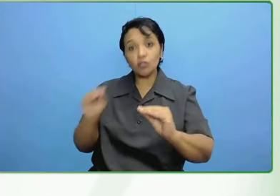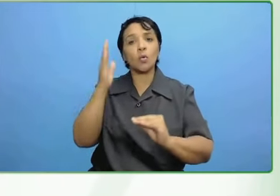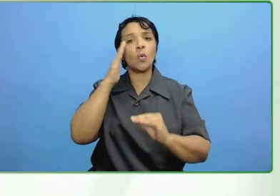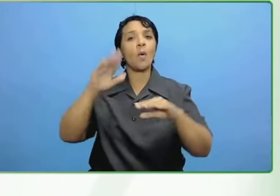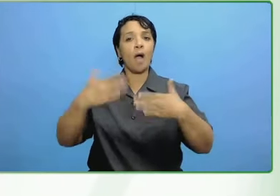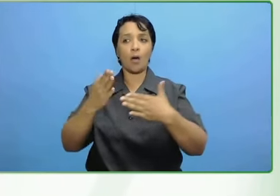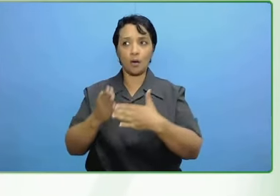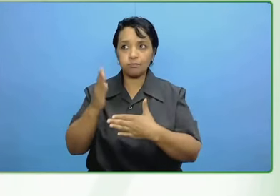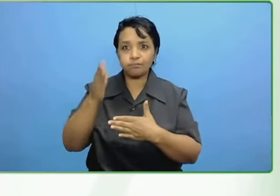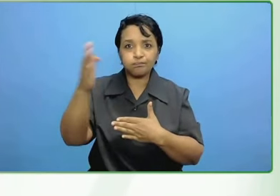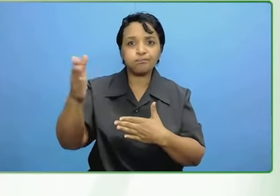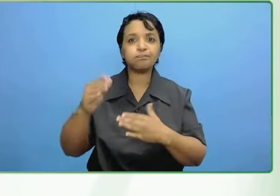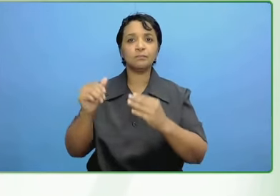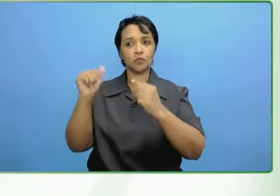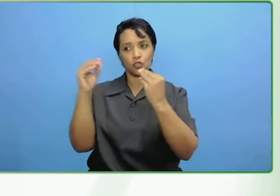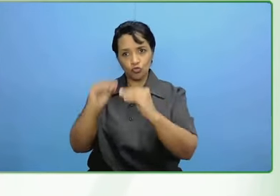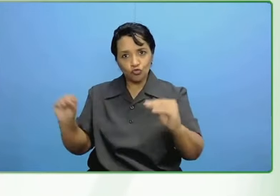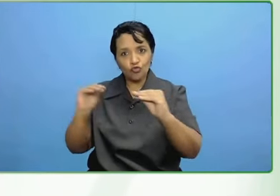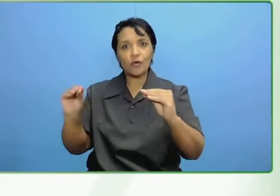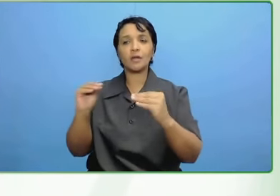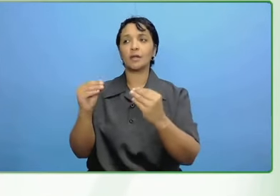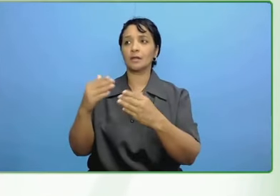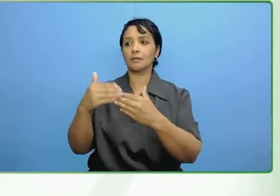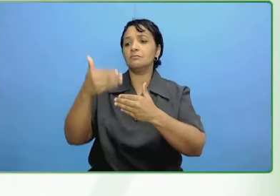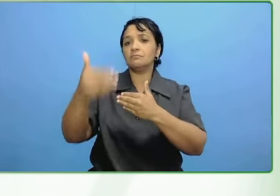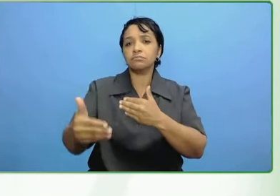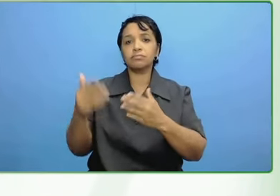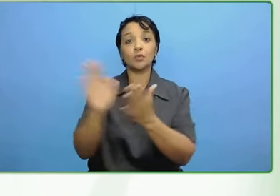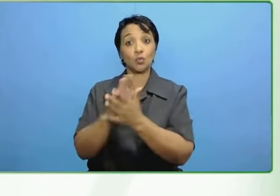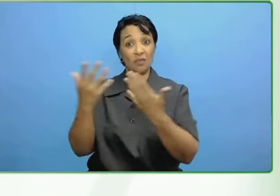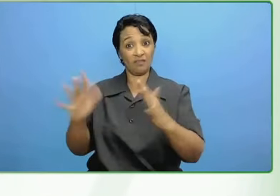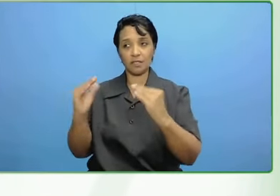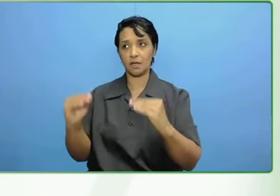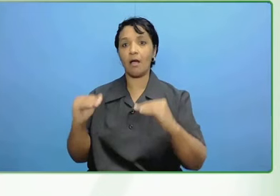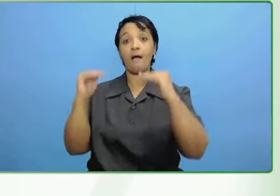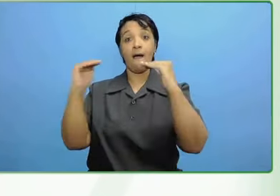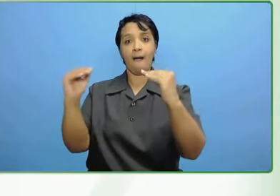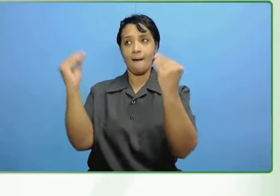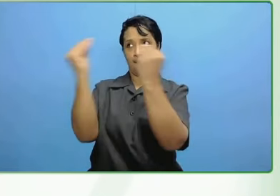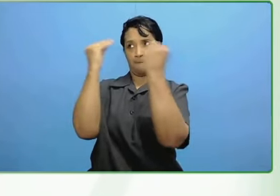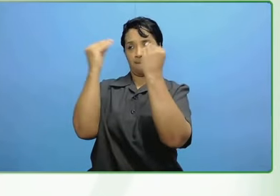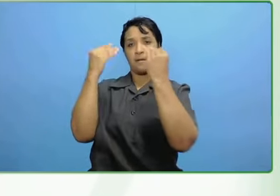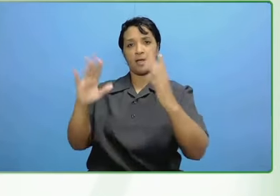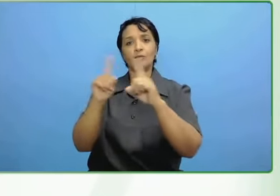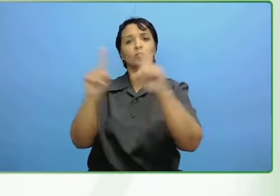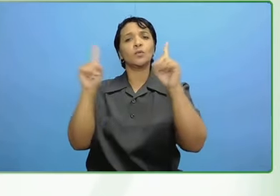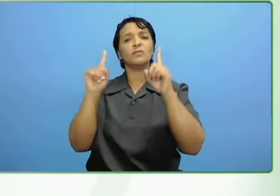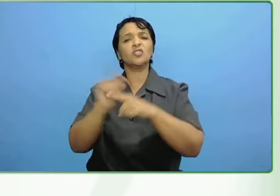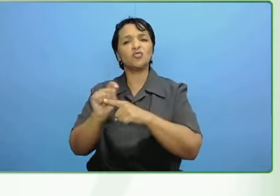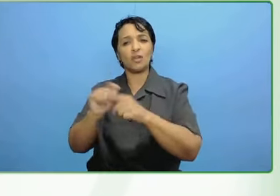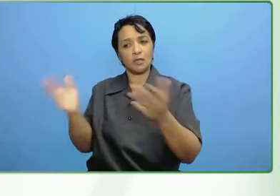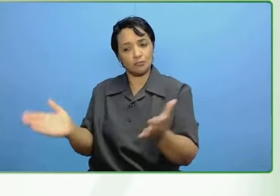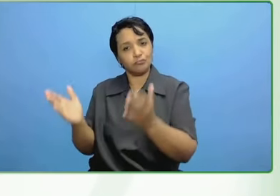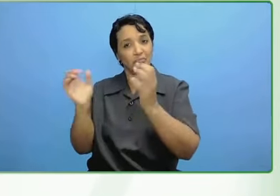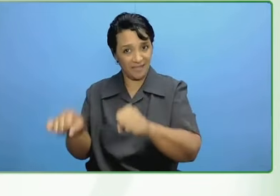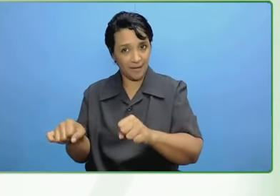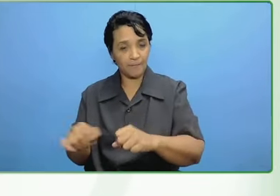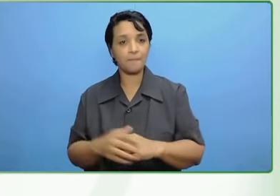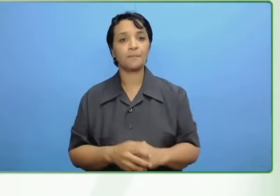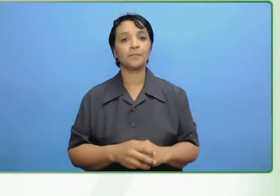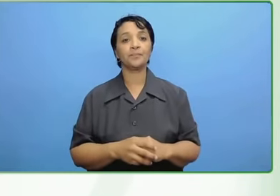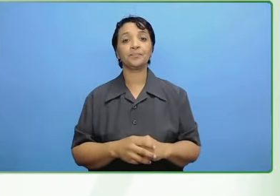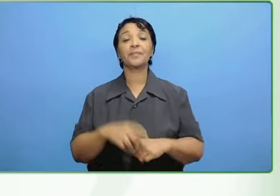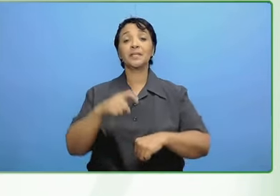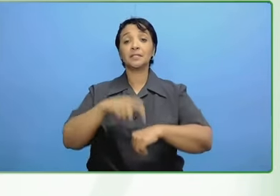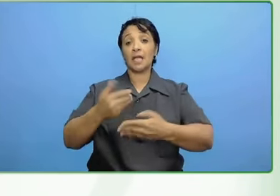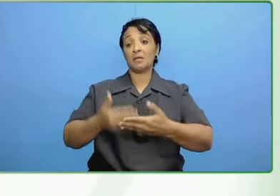training, employment, and independent living. Next slide, please. When the Act was passed in